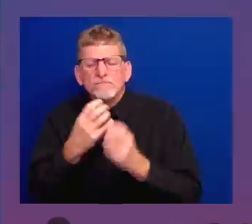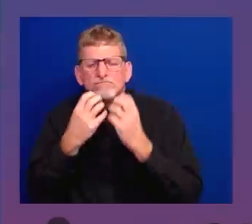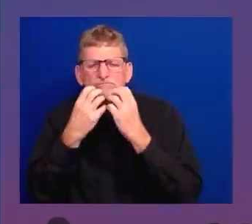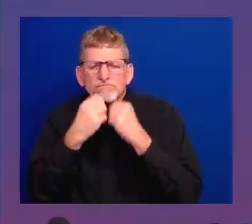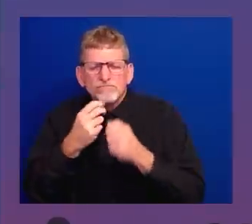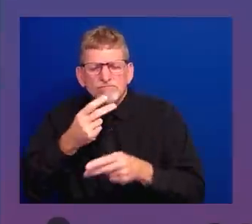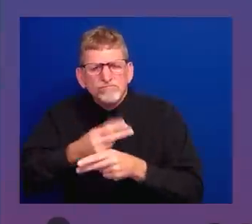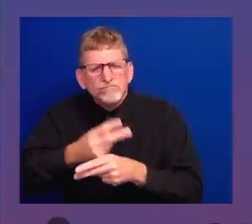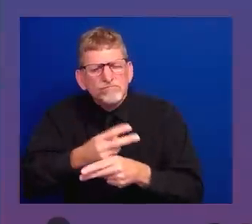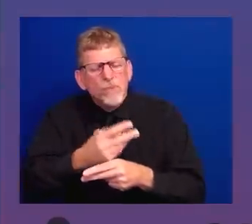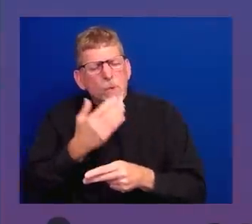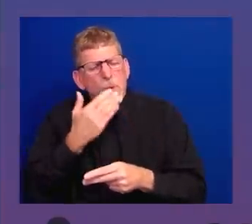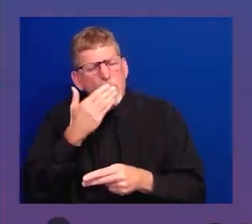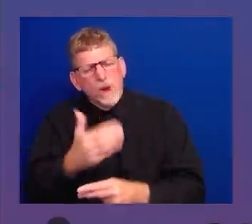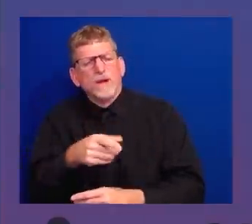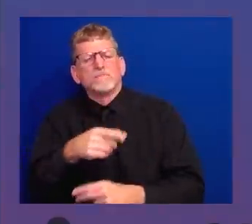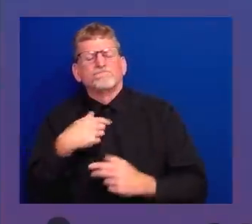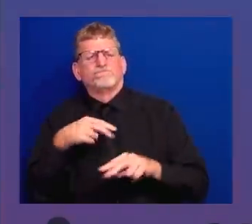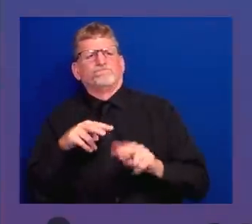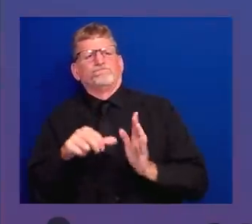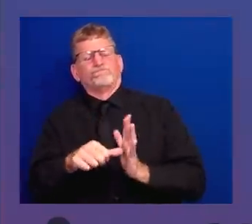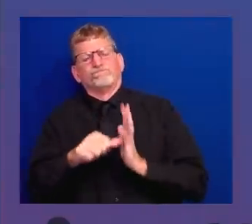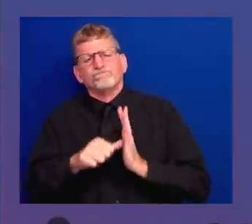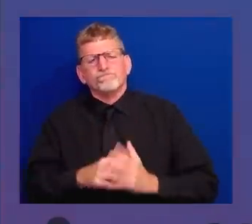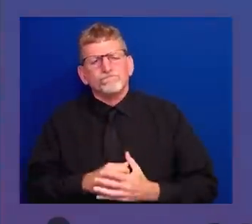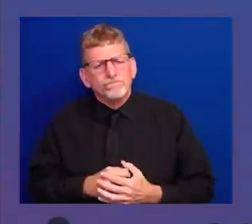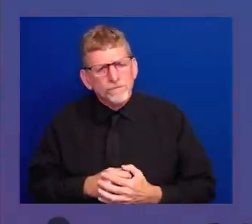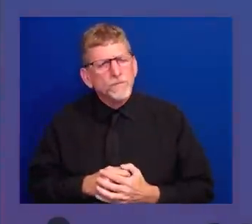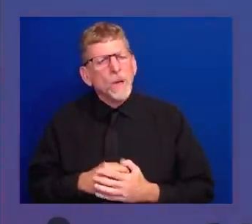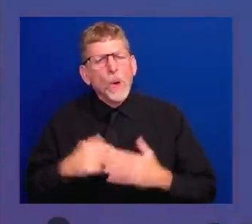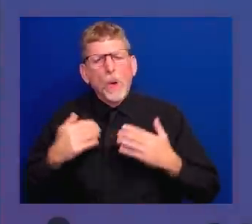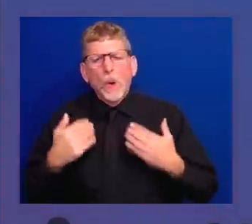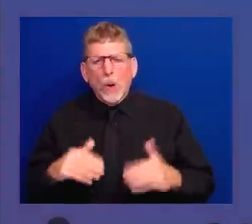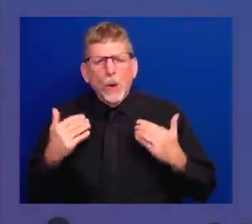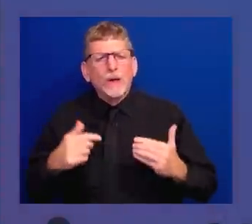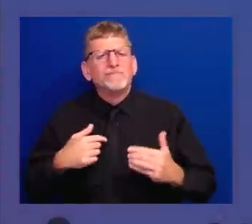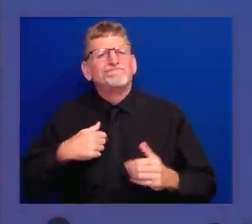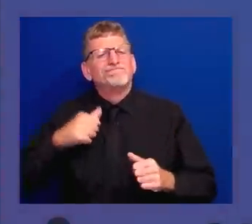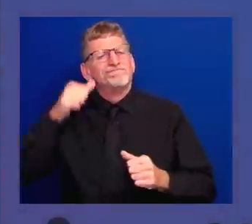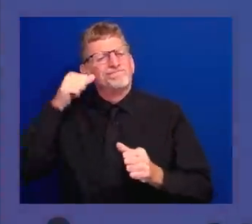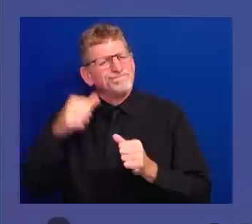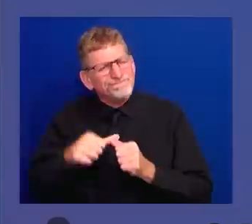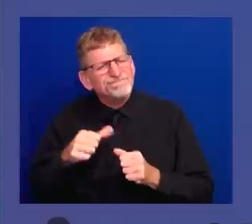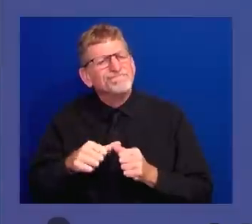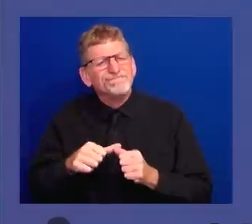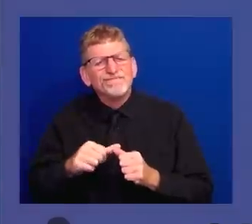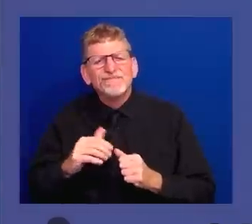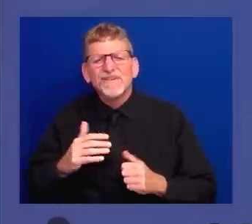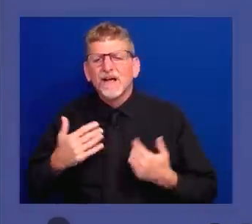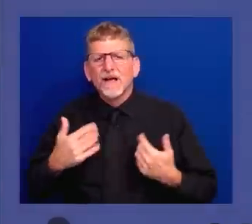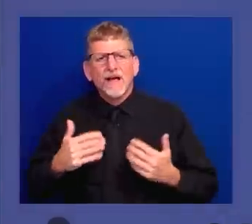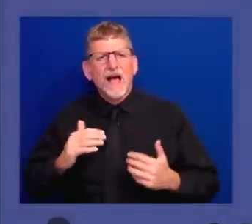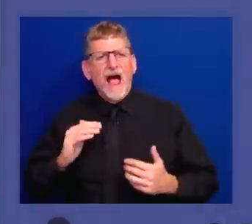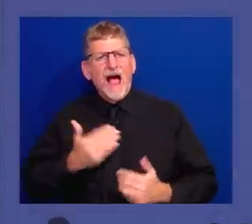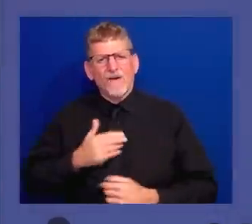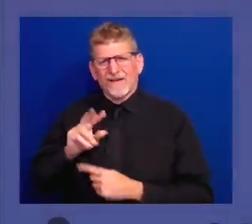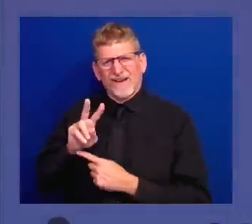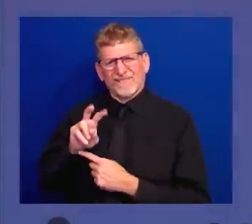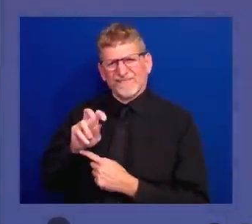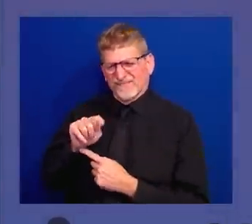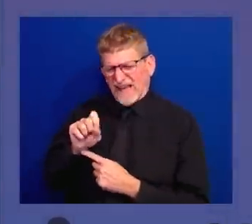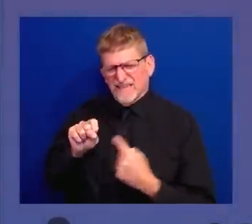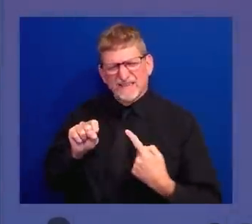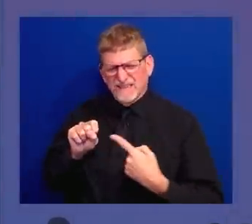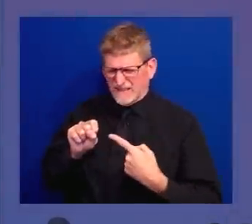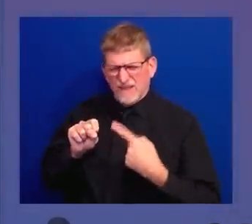of the bravery of our veterans, the excellence of VA workers, and how